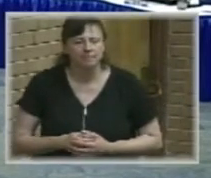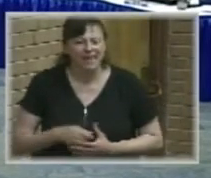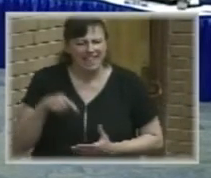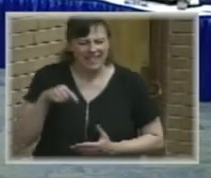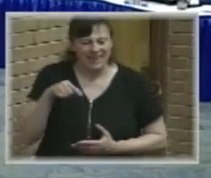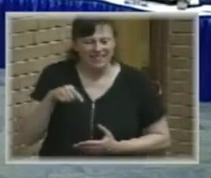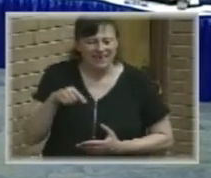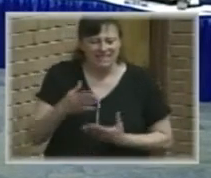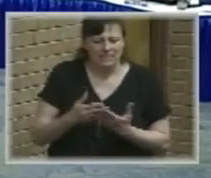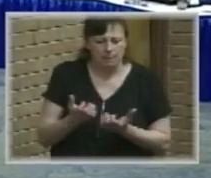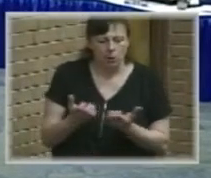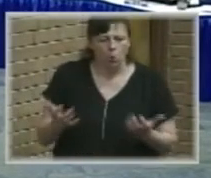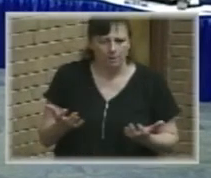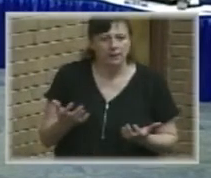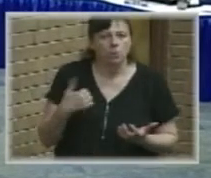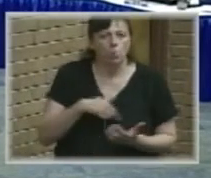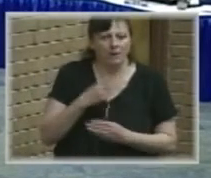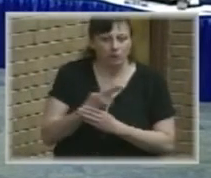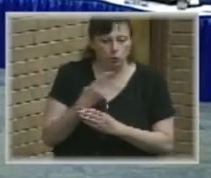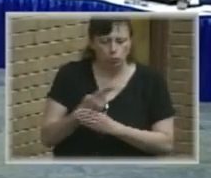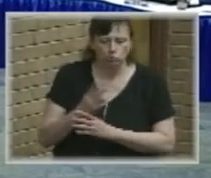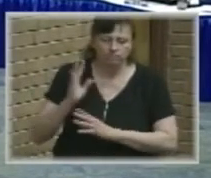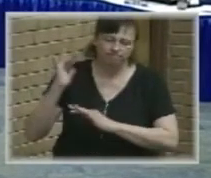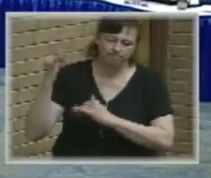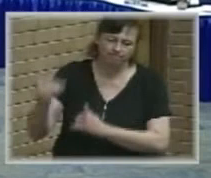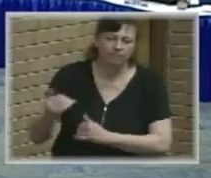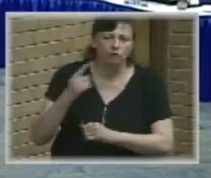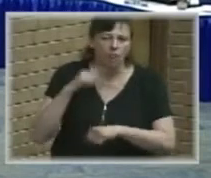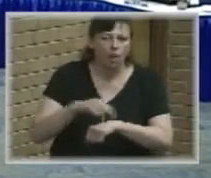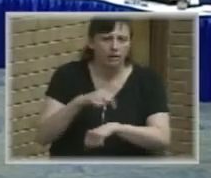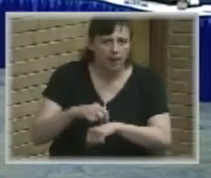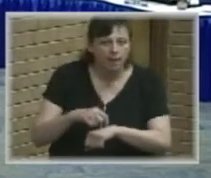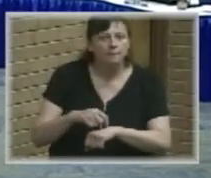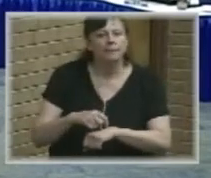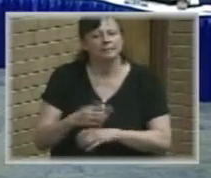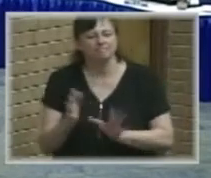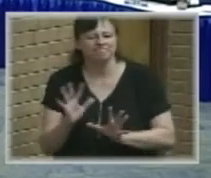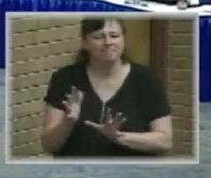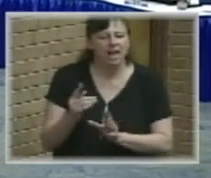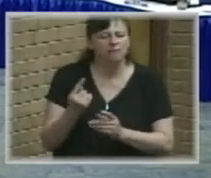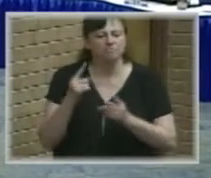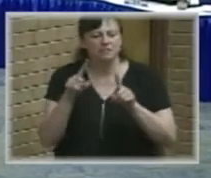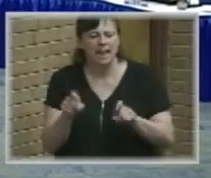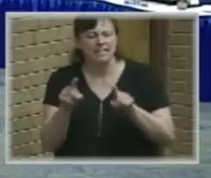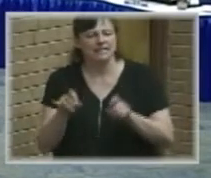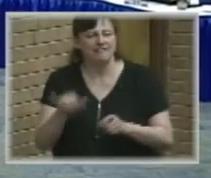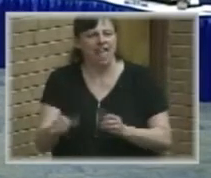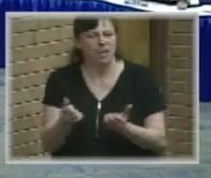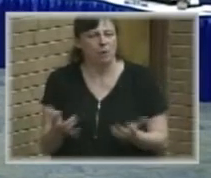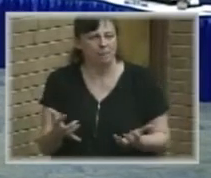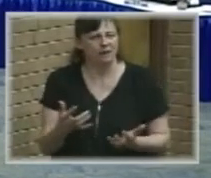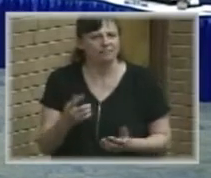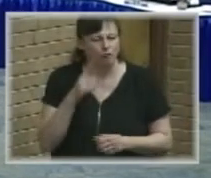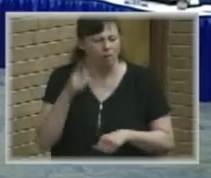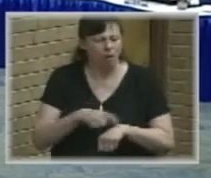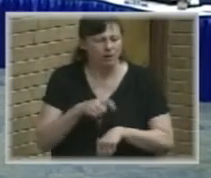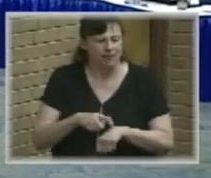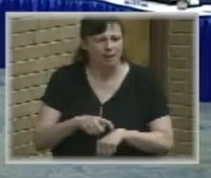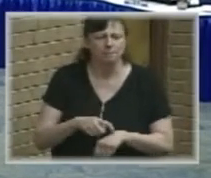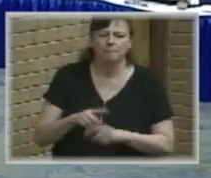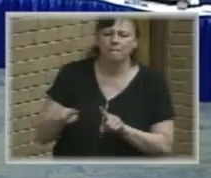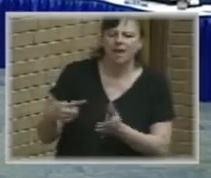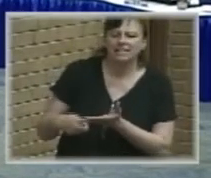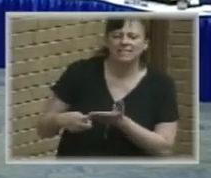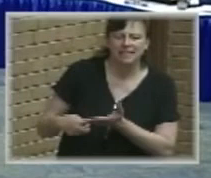This is some equipment that we used. We were sort of on a trial basis. After some discussions